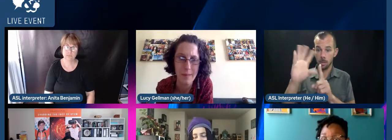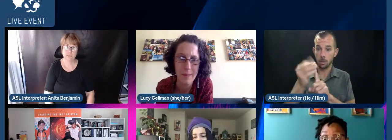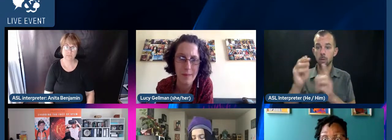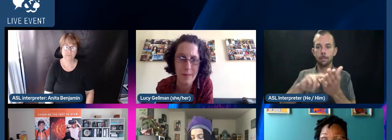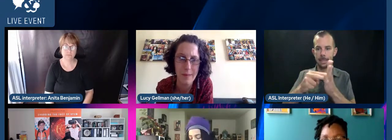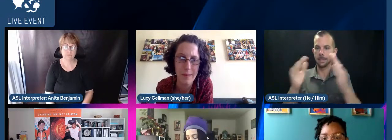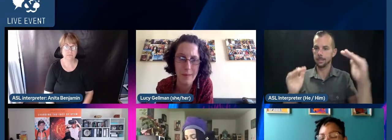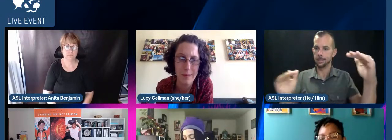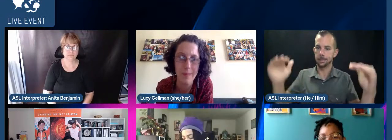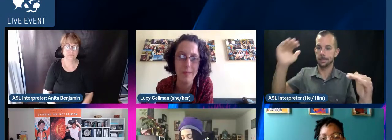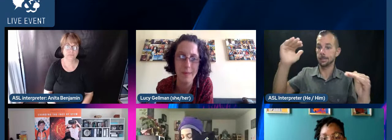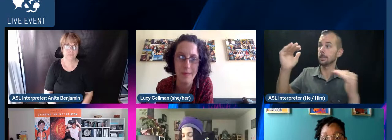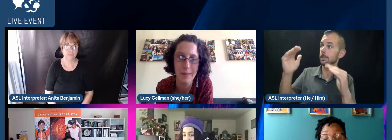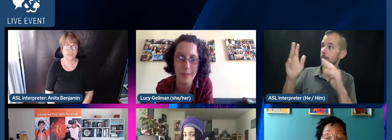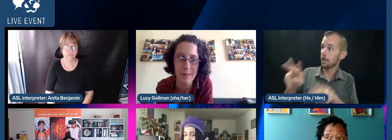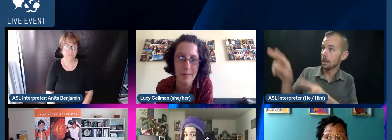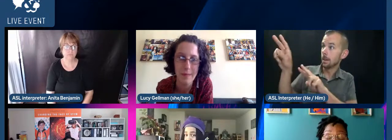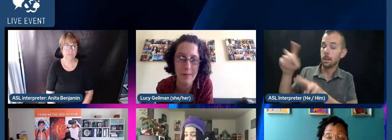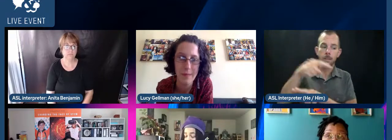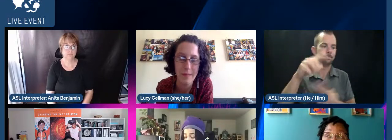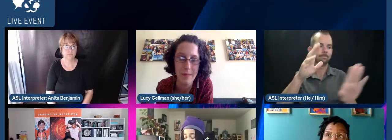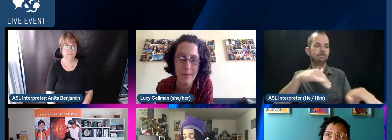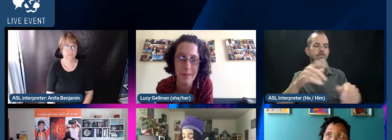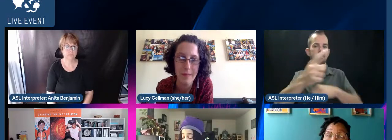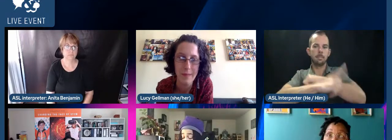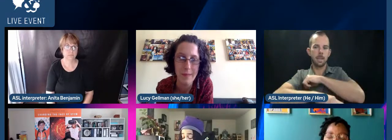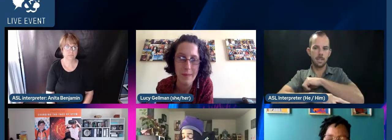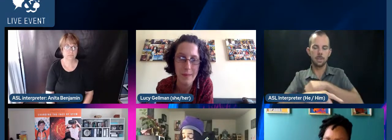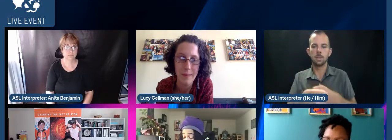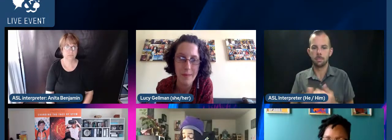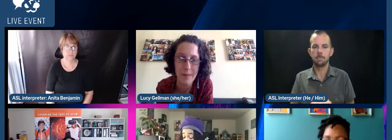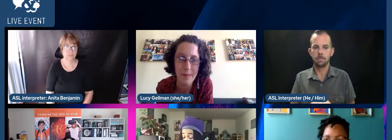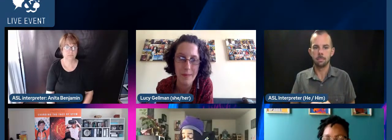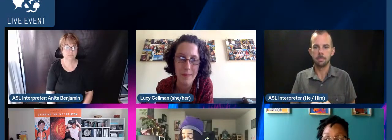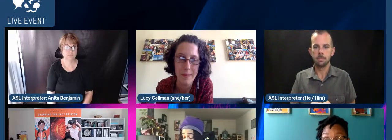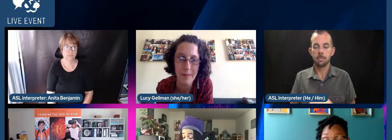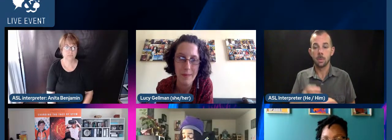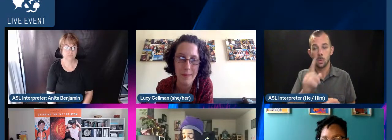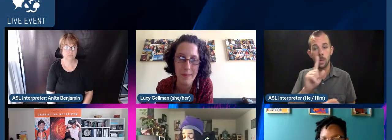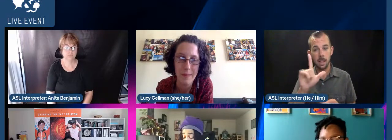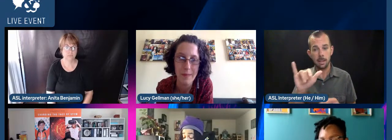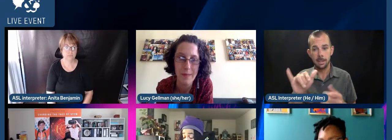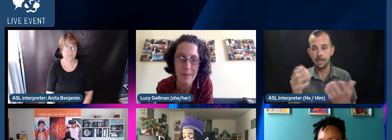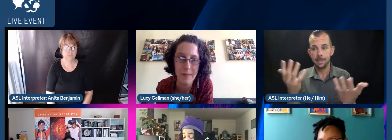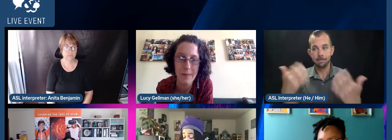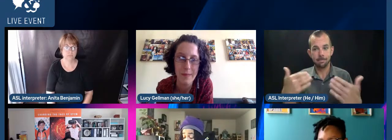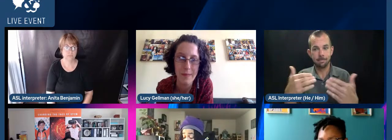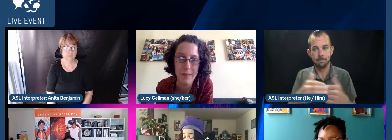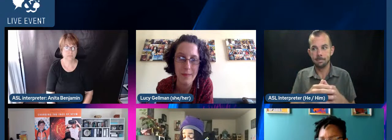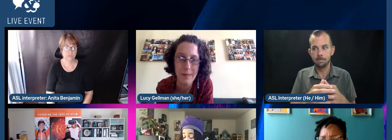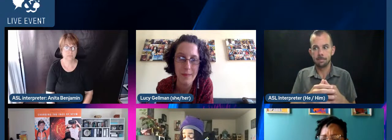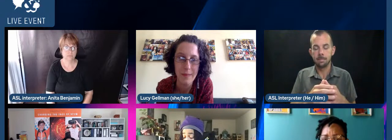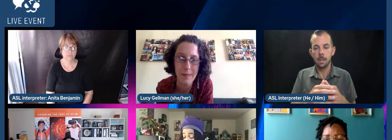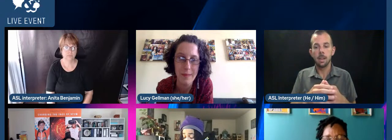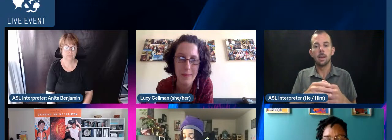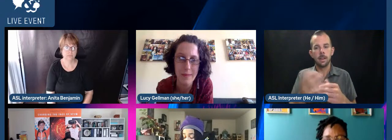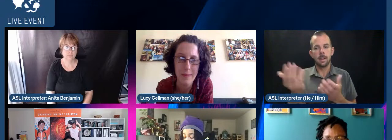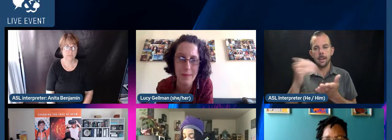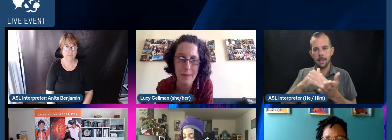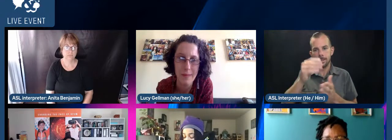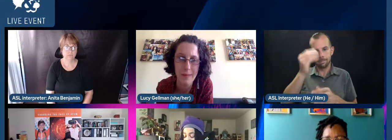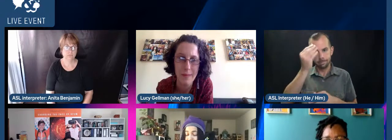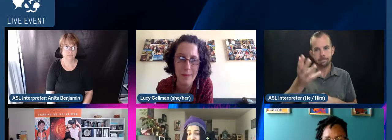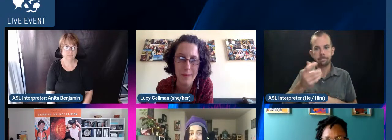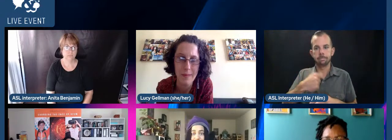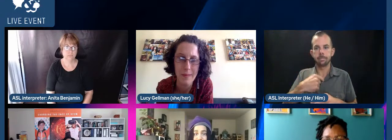representation is like coherent. That actually, you know, again, you know, I'm autistic, and, you know, like there's so much conversation